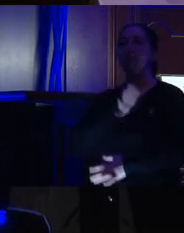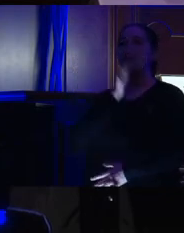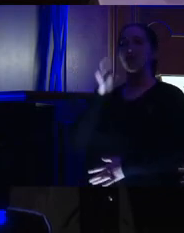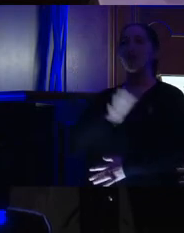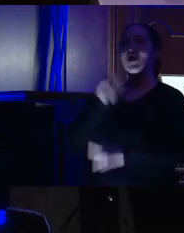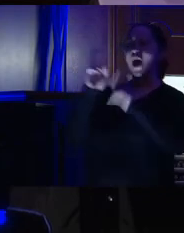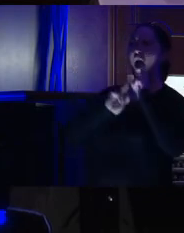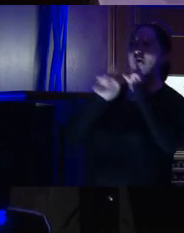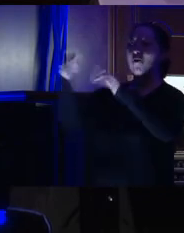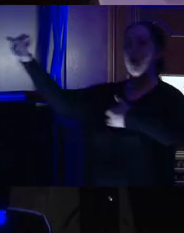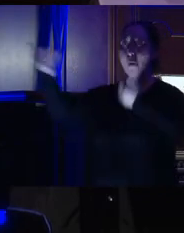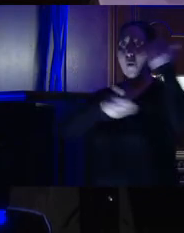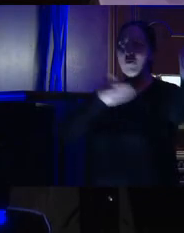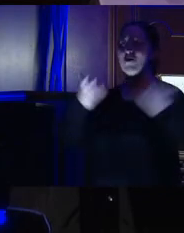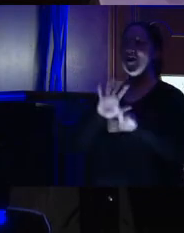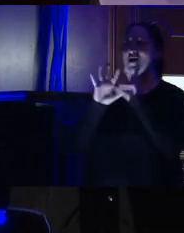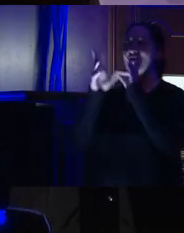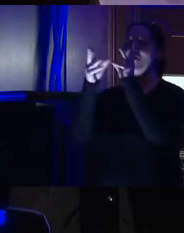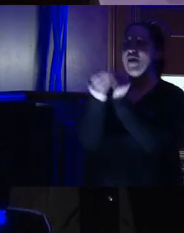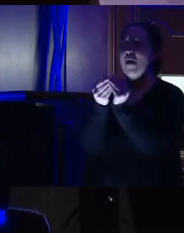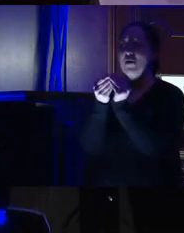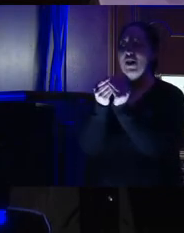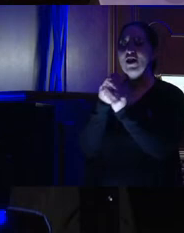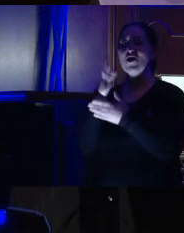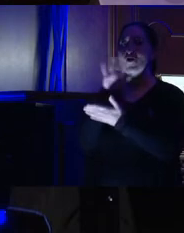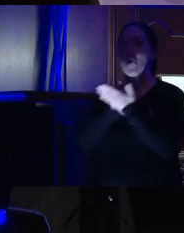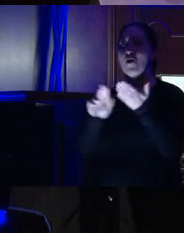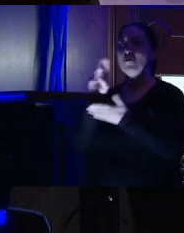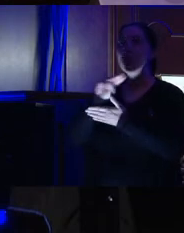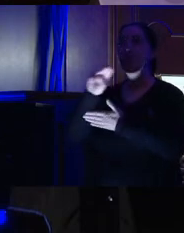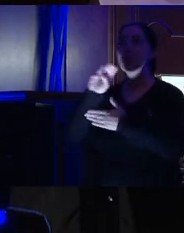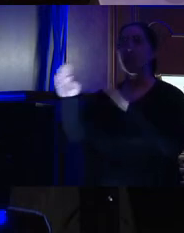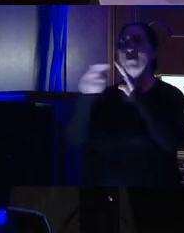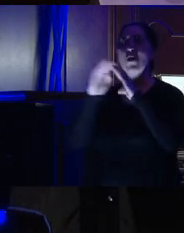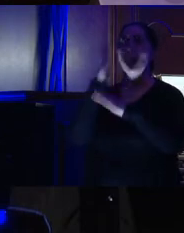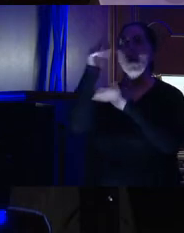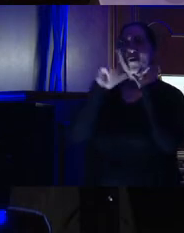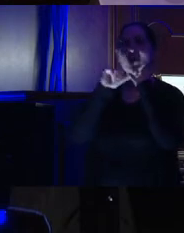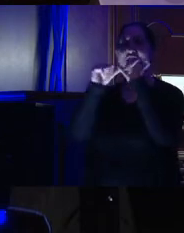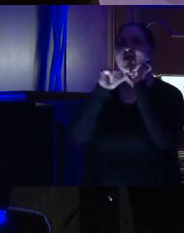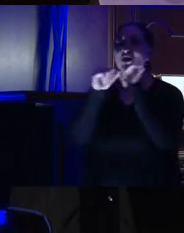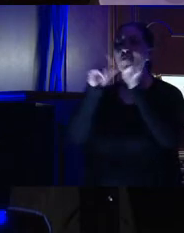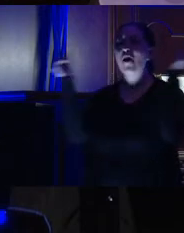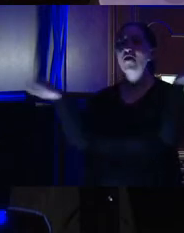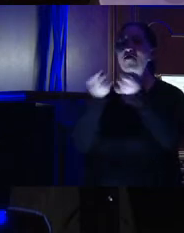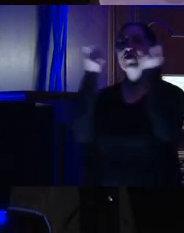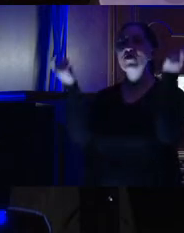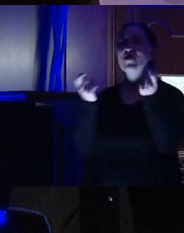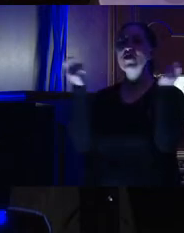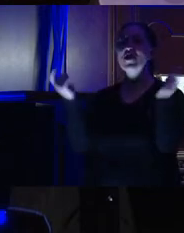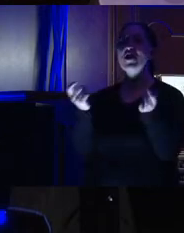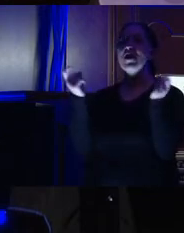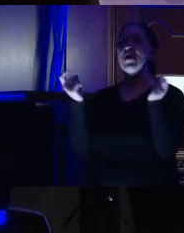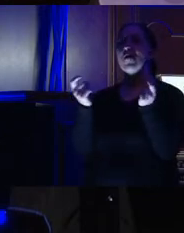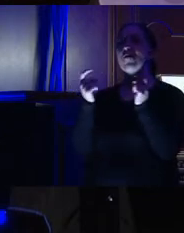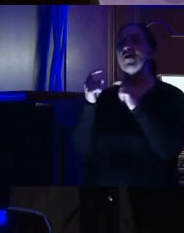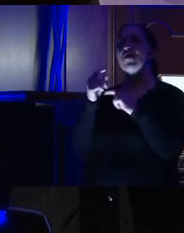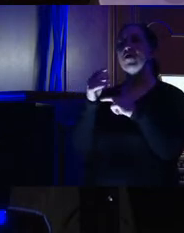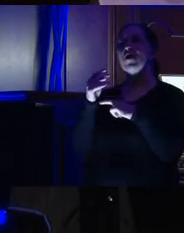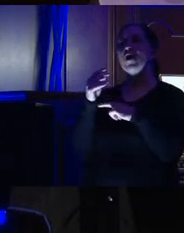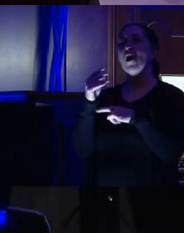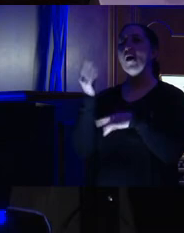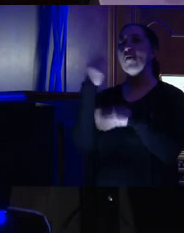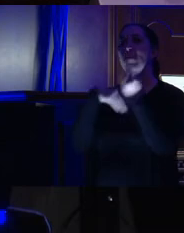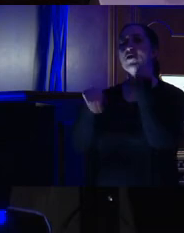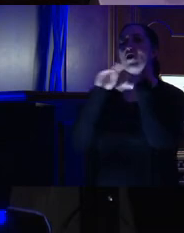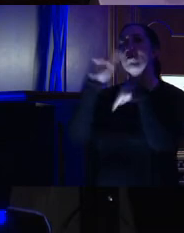to his family to our Michigan community. We'll continue our festivities with an informal reception on the second floor